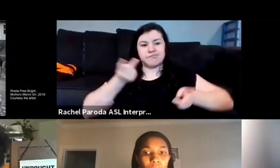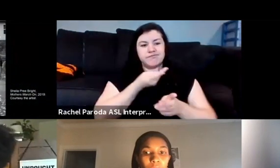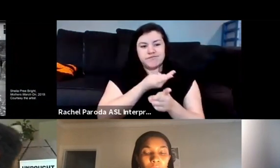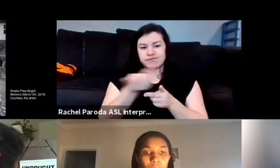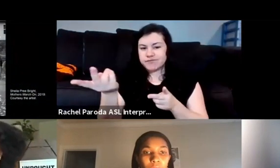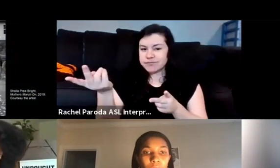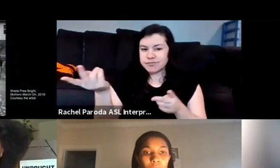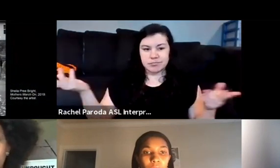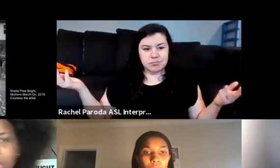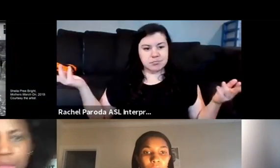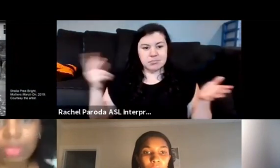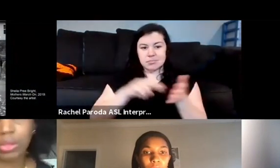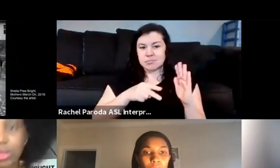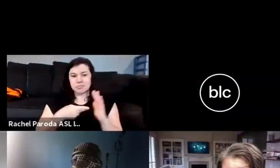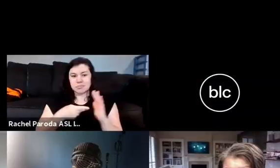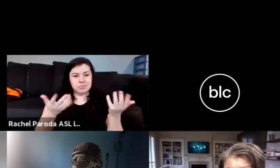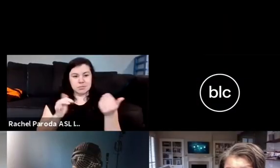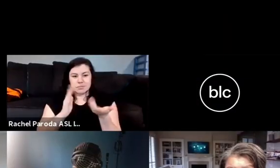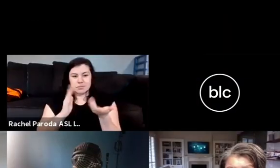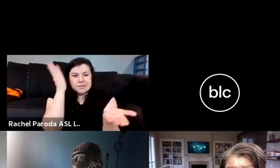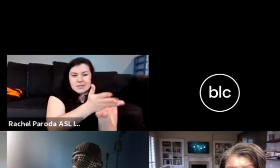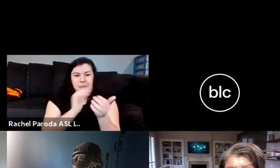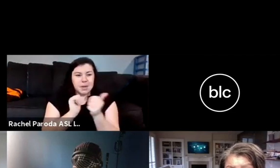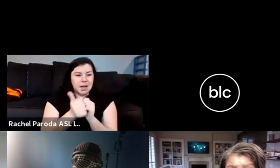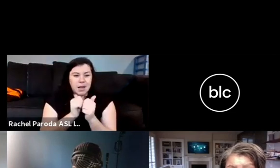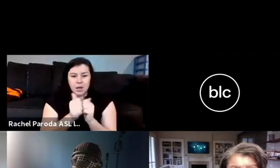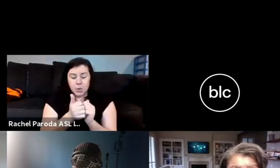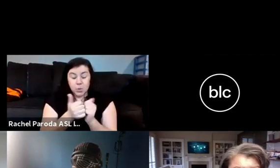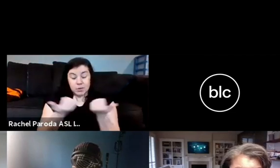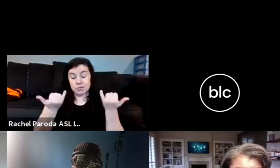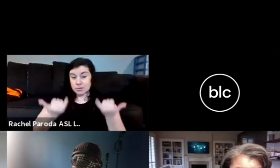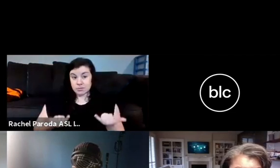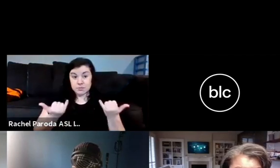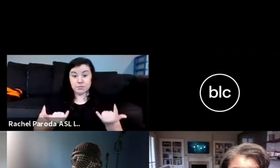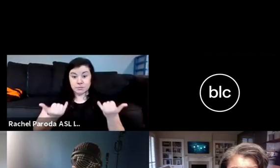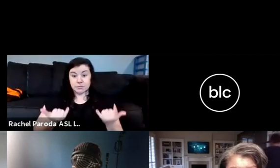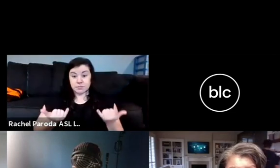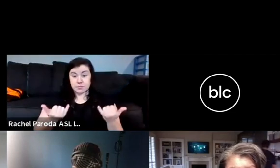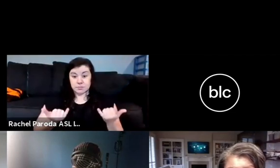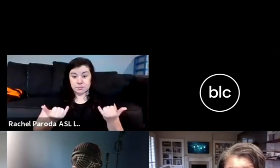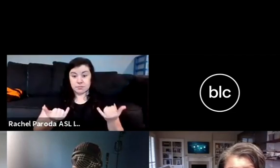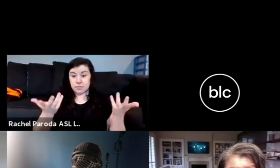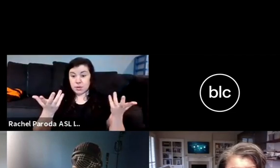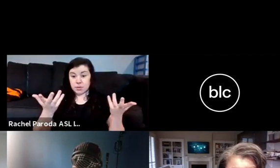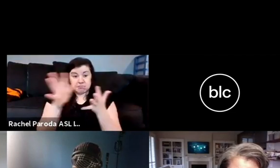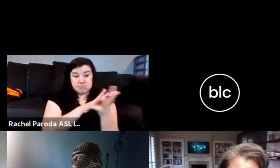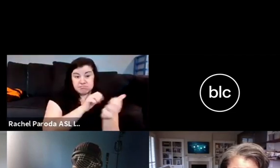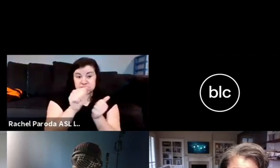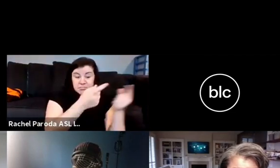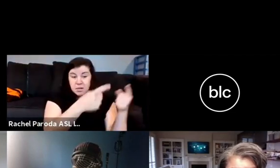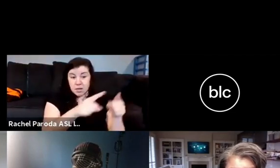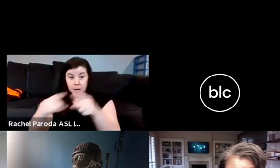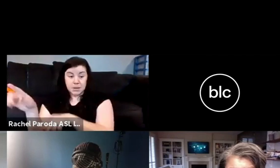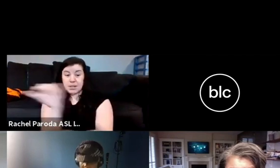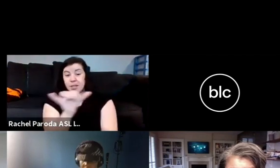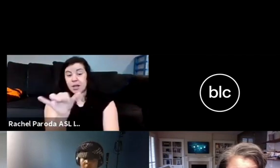and i'm just wondering how do we stop that because even right now um with everything that's happening you have the companies